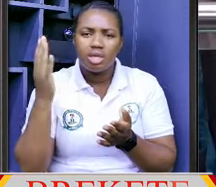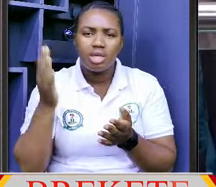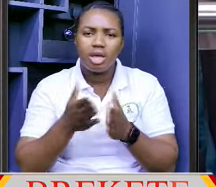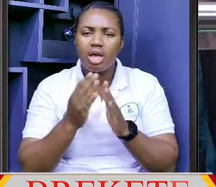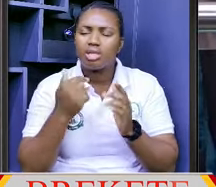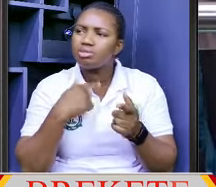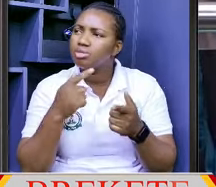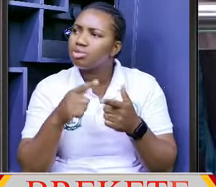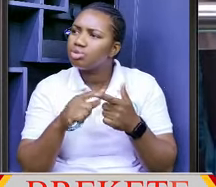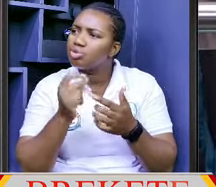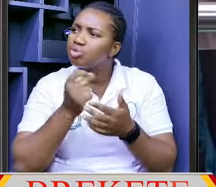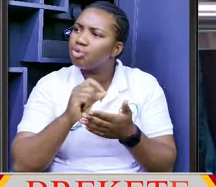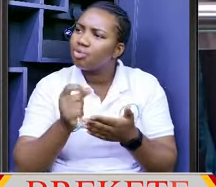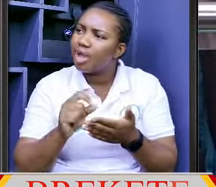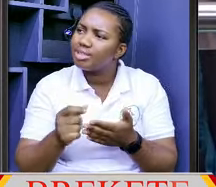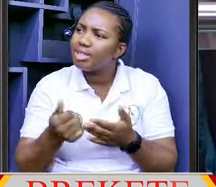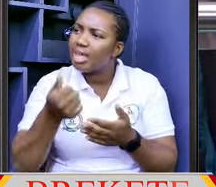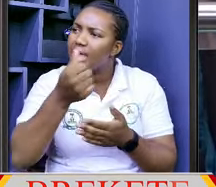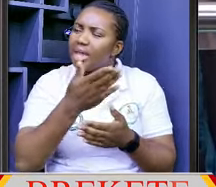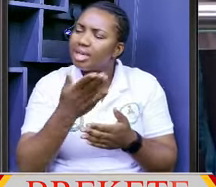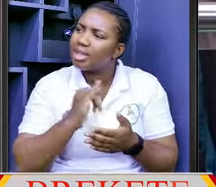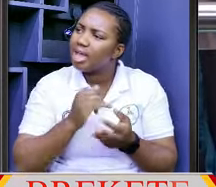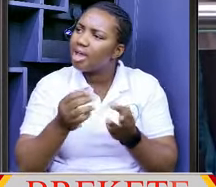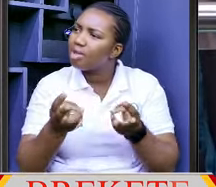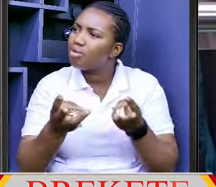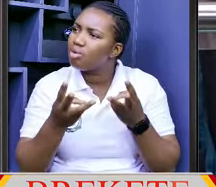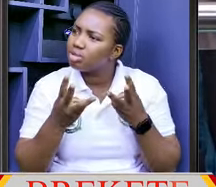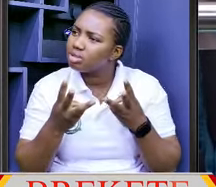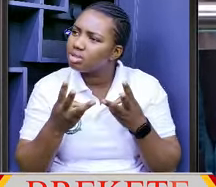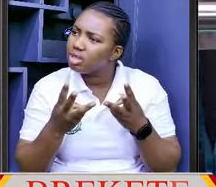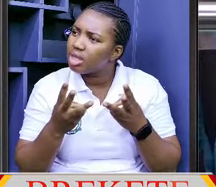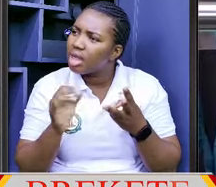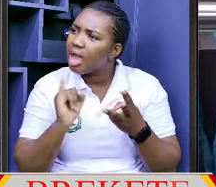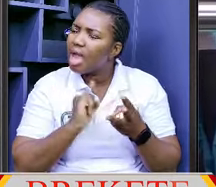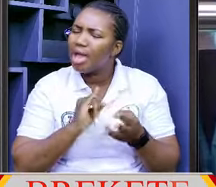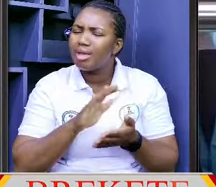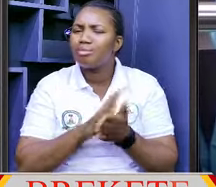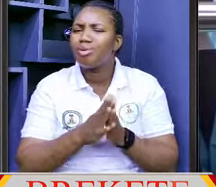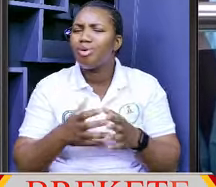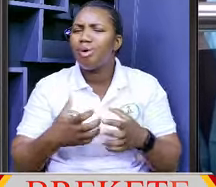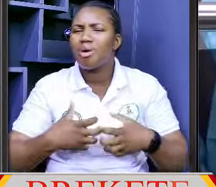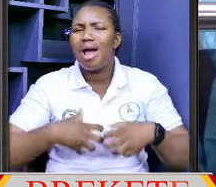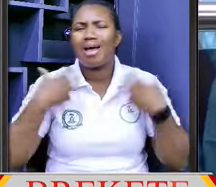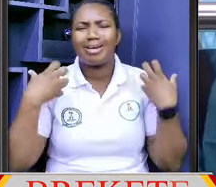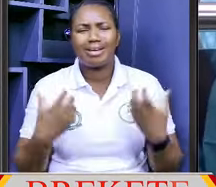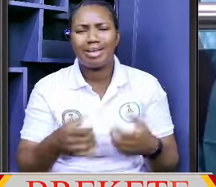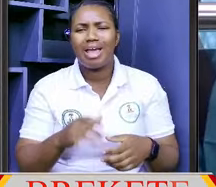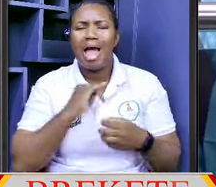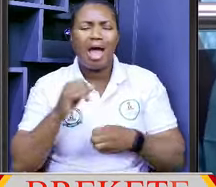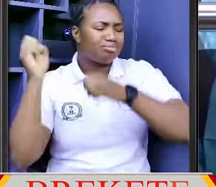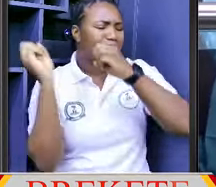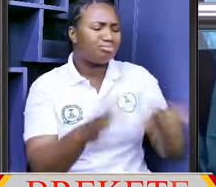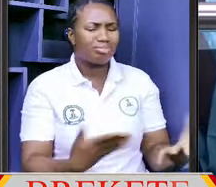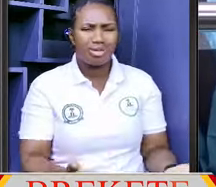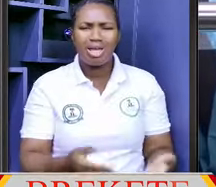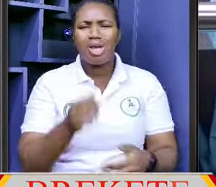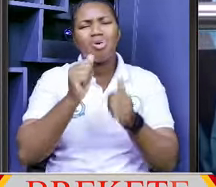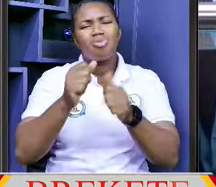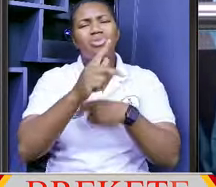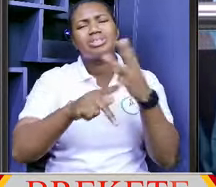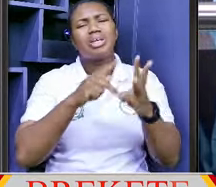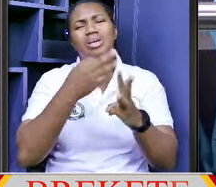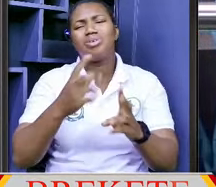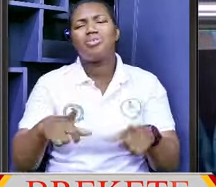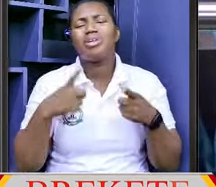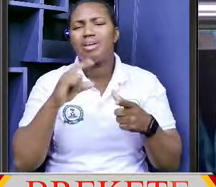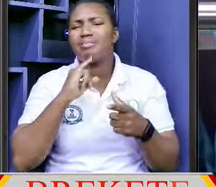of writing. This one, go write. Now so then do. I confess, I carry the book through where. I say, which kind of slave be this one?